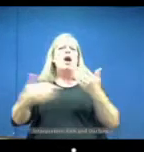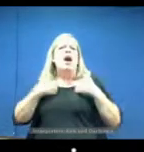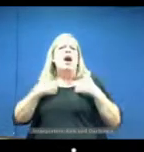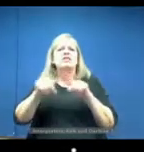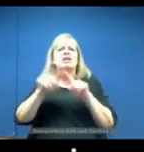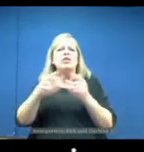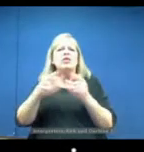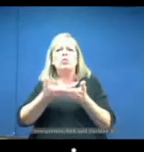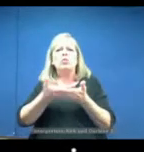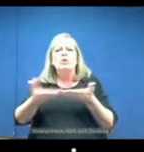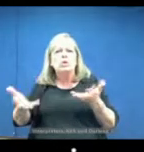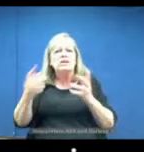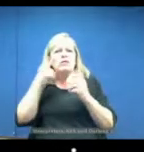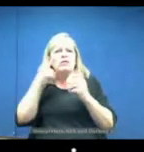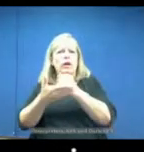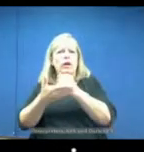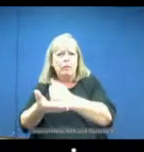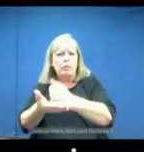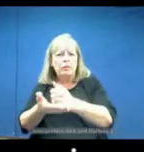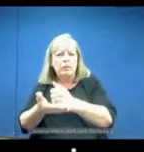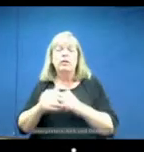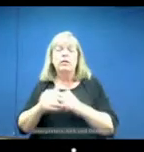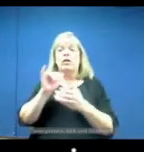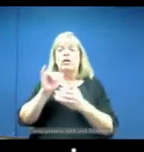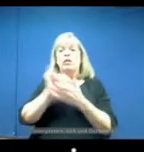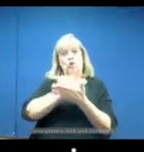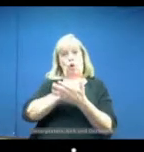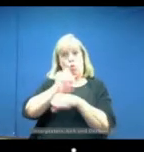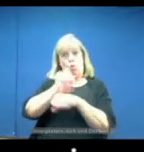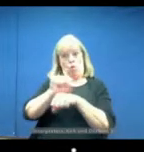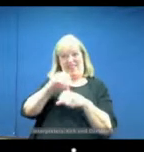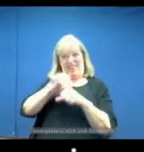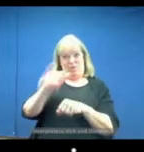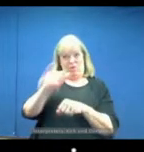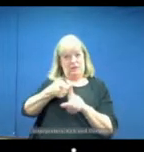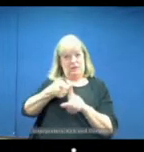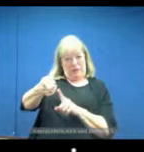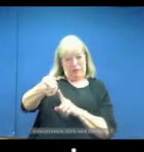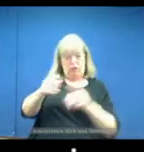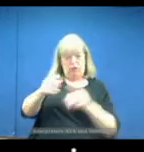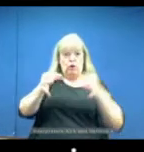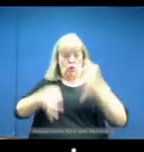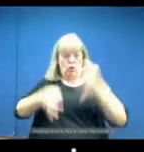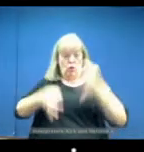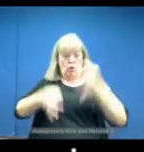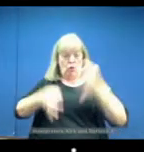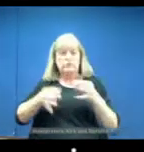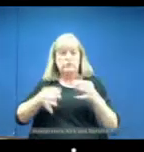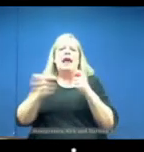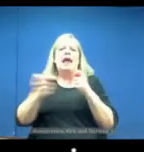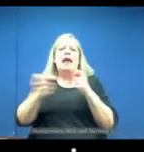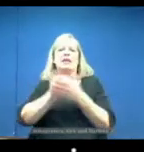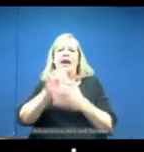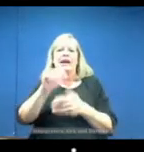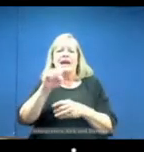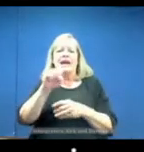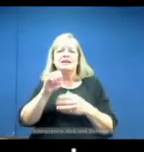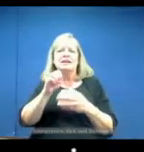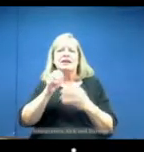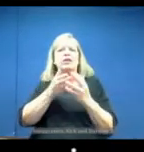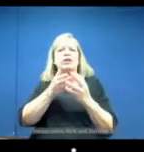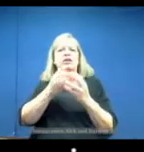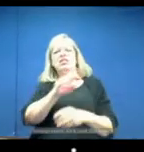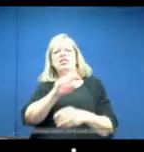those courts, both prosecutors and defense attorneys, handle a case vertically, meaning that